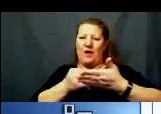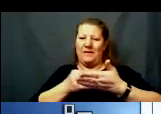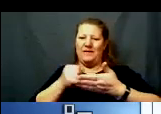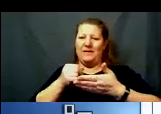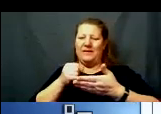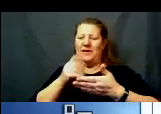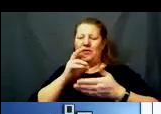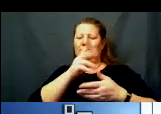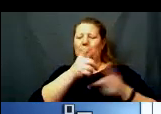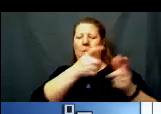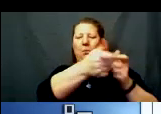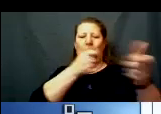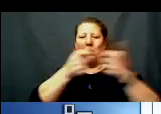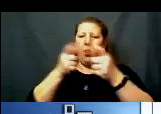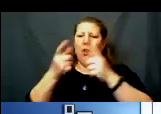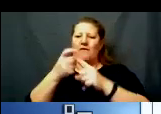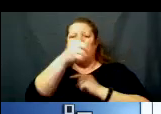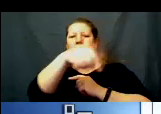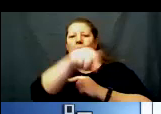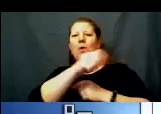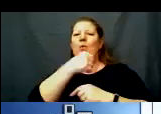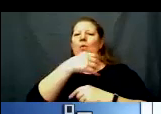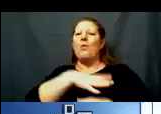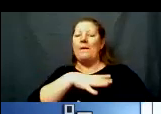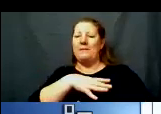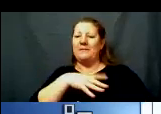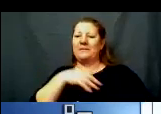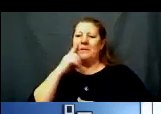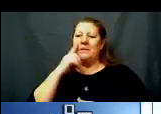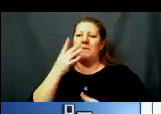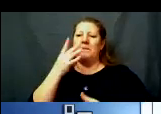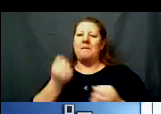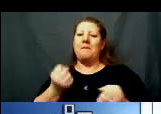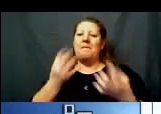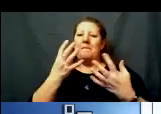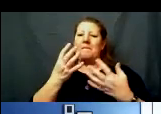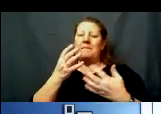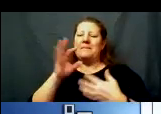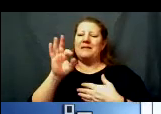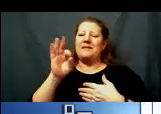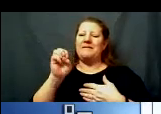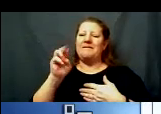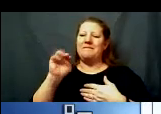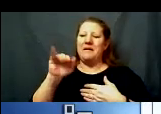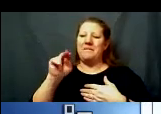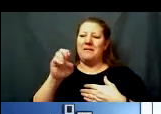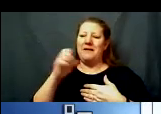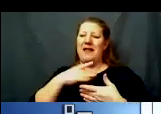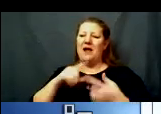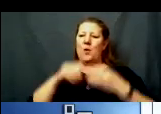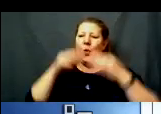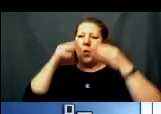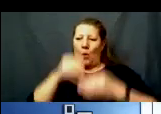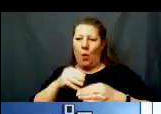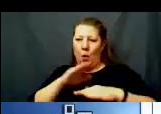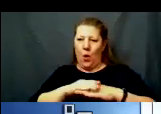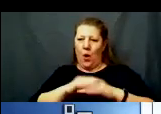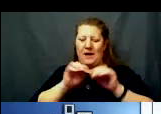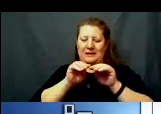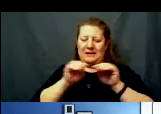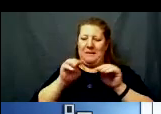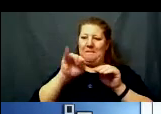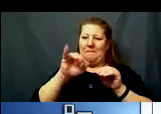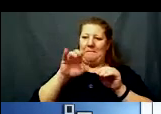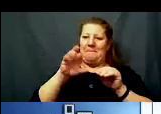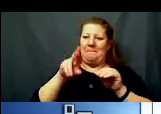feminist scholars who have really for decades argued that if we're focusing on the micro scale, a very, very important way of doing that is